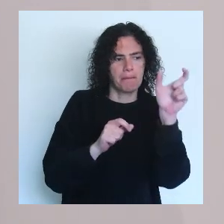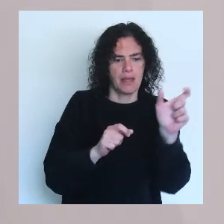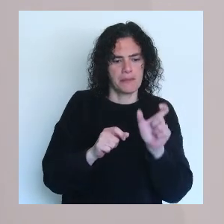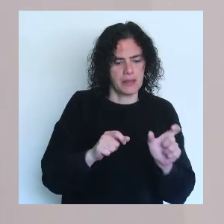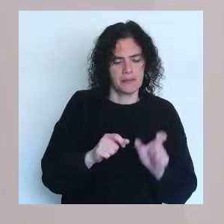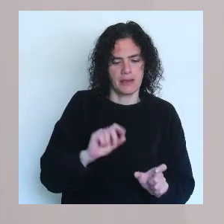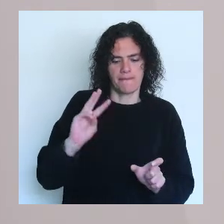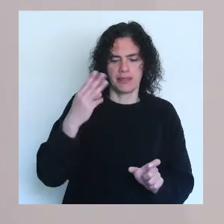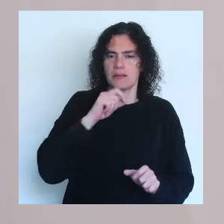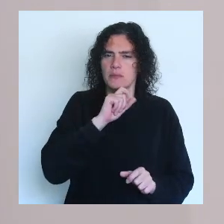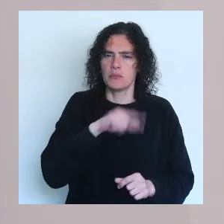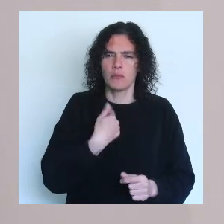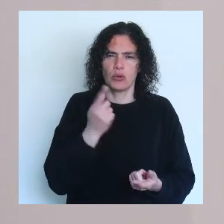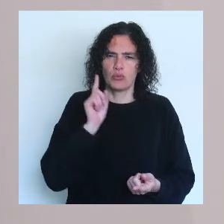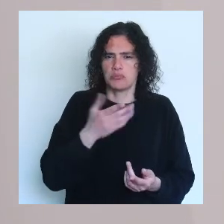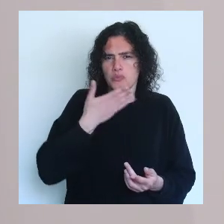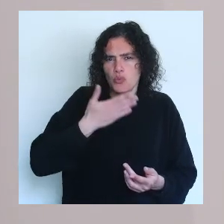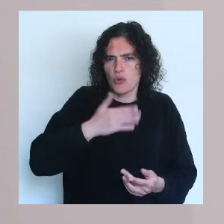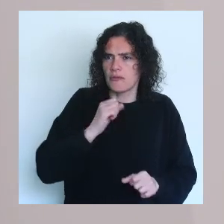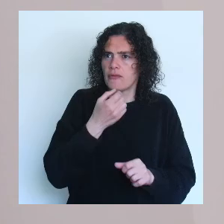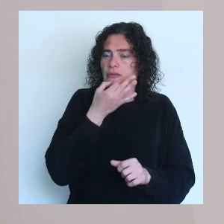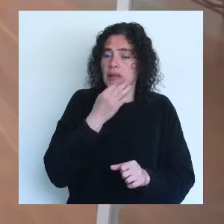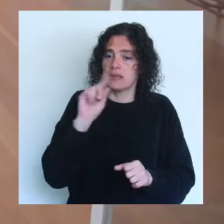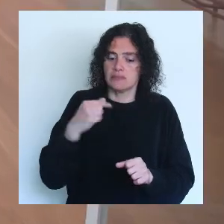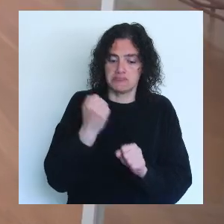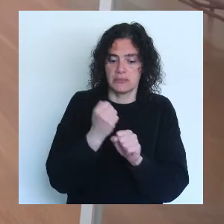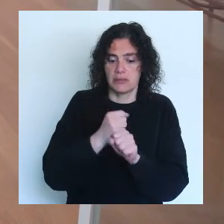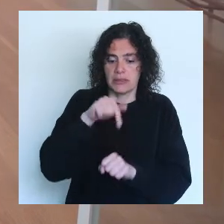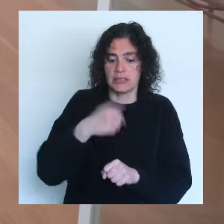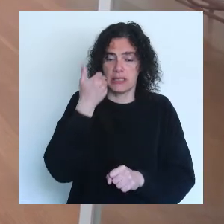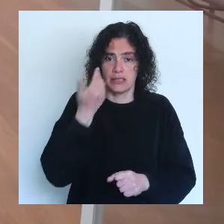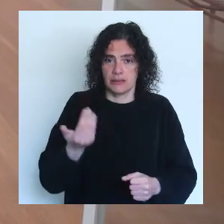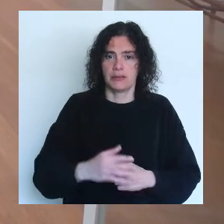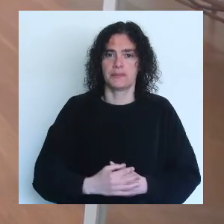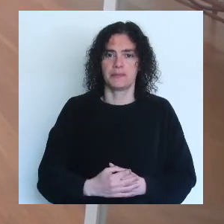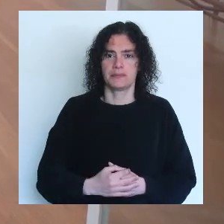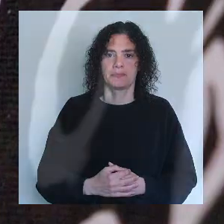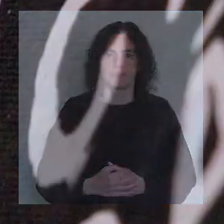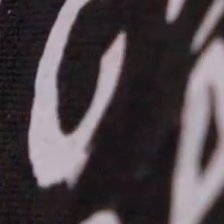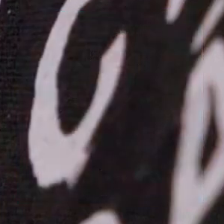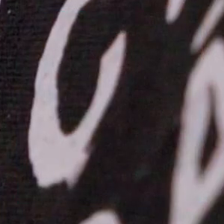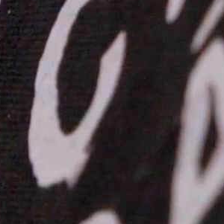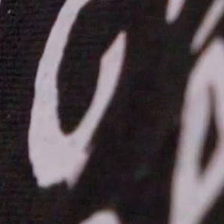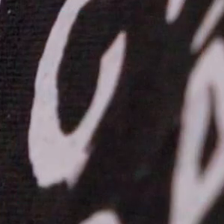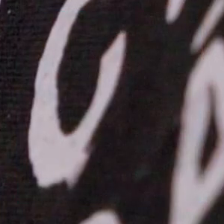3 words would actually be enough to talk about all the works in this gallery.